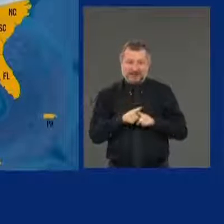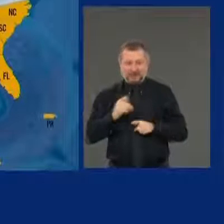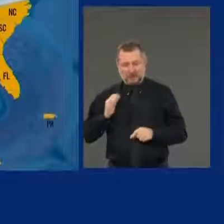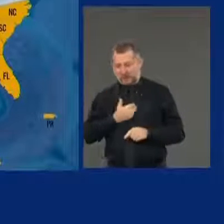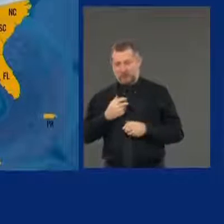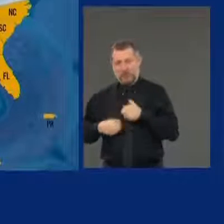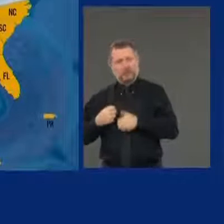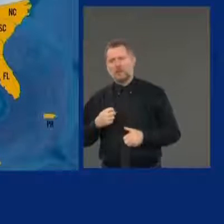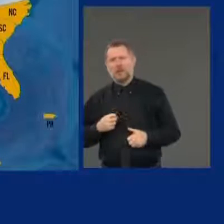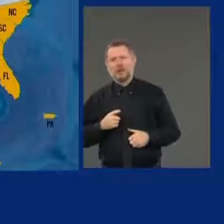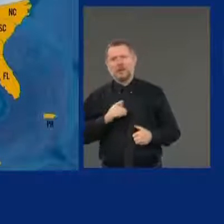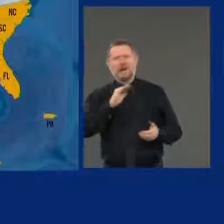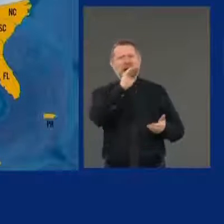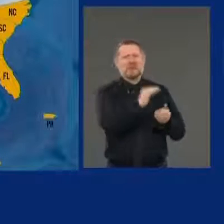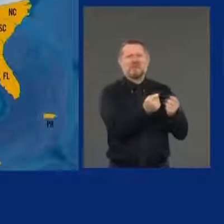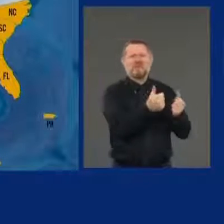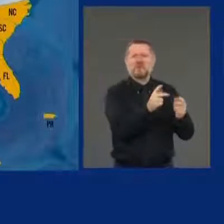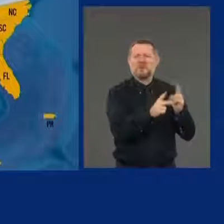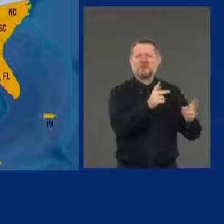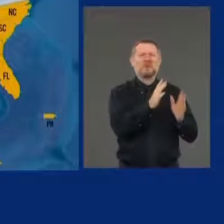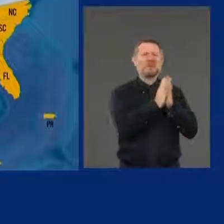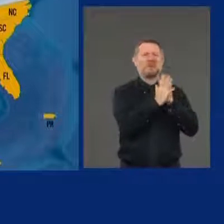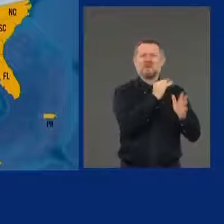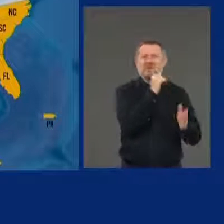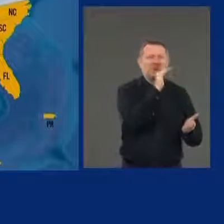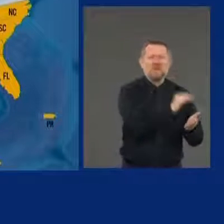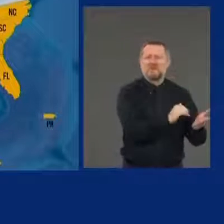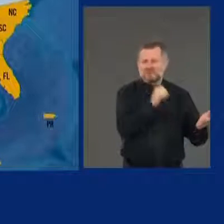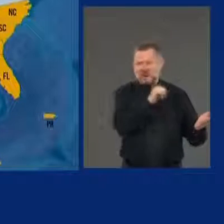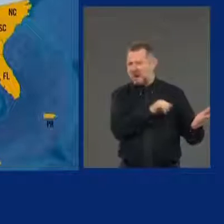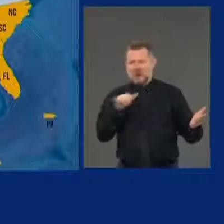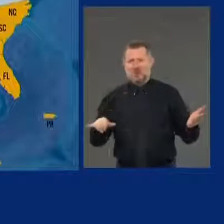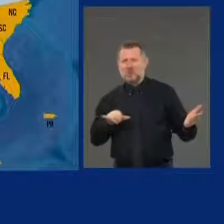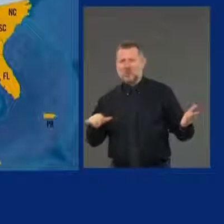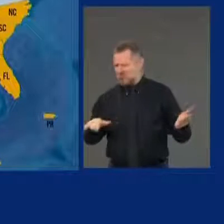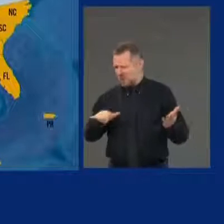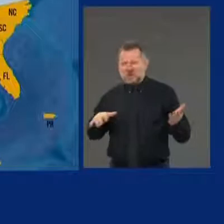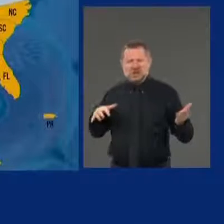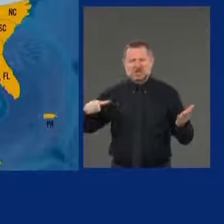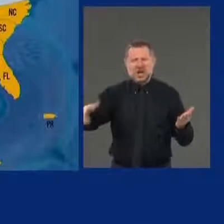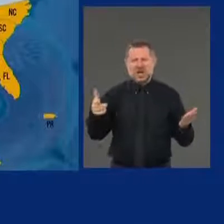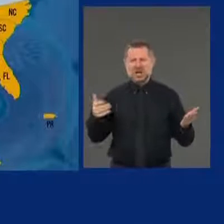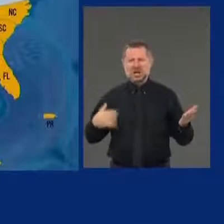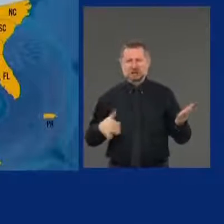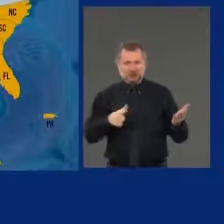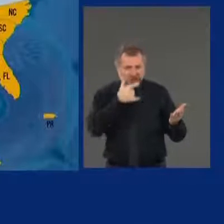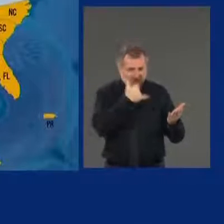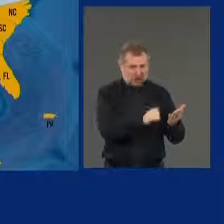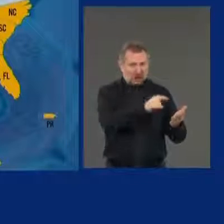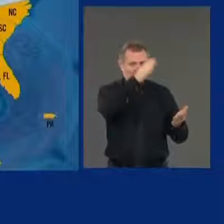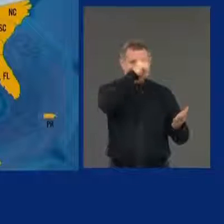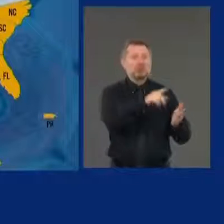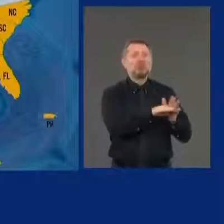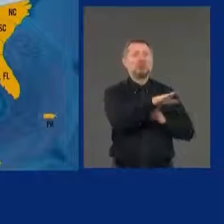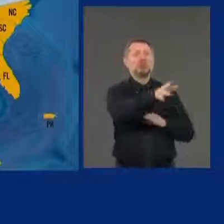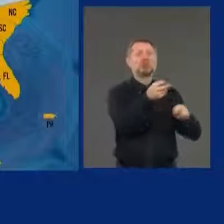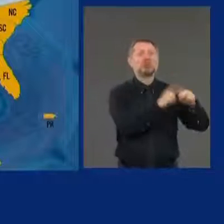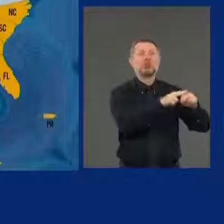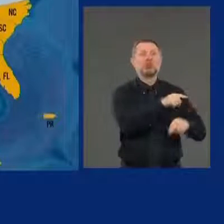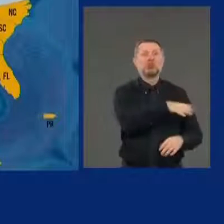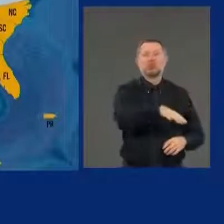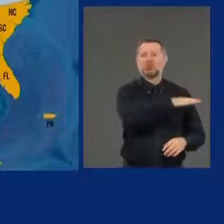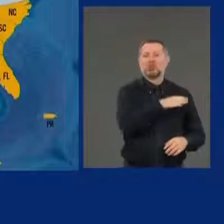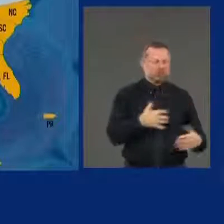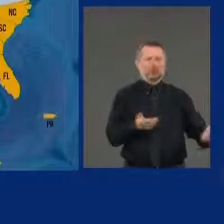the density. They don't have the population. They don't have the crowding. And they're seeing increases. It's